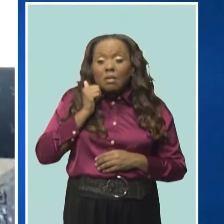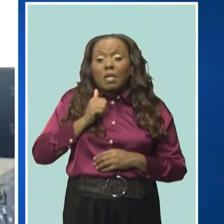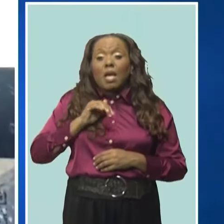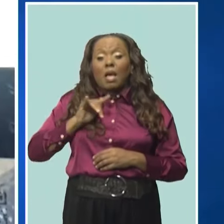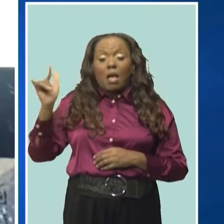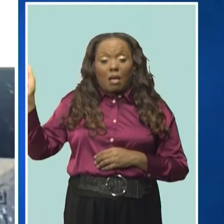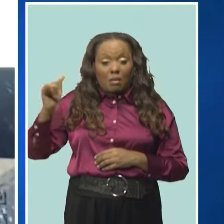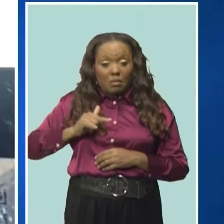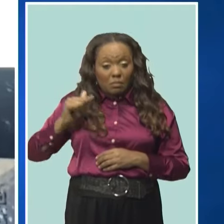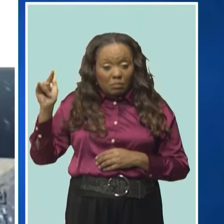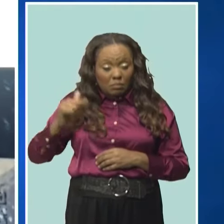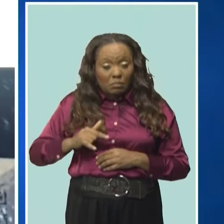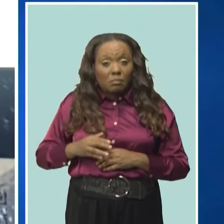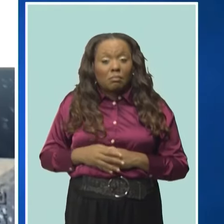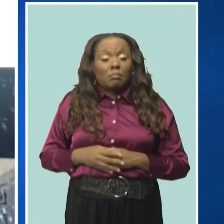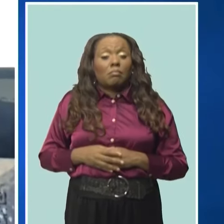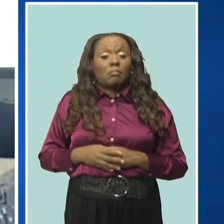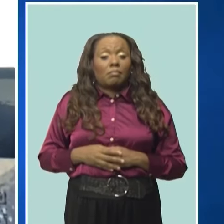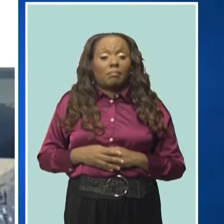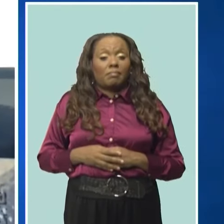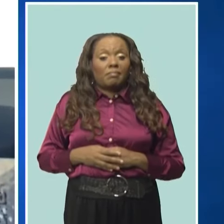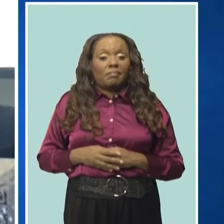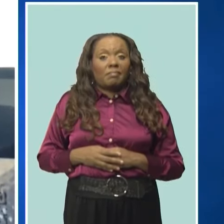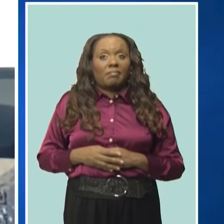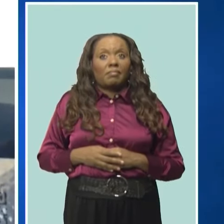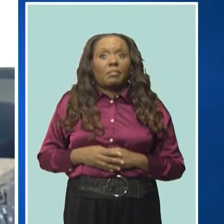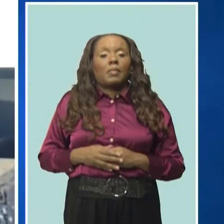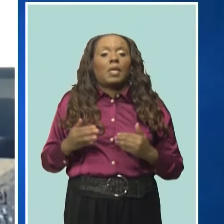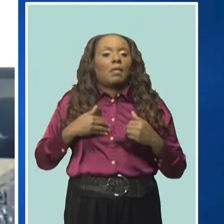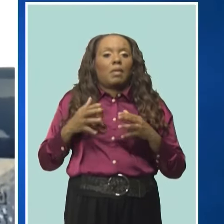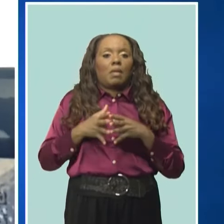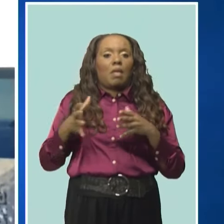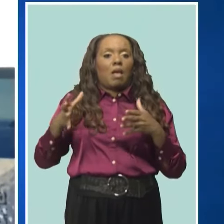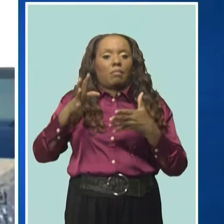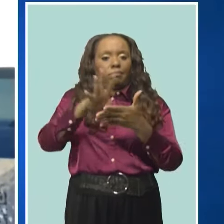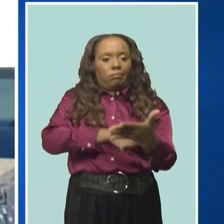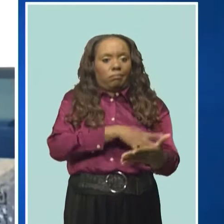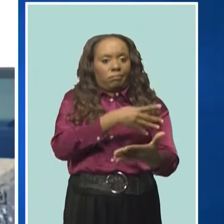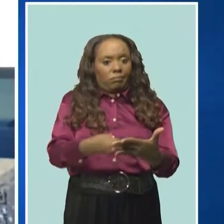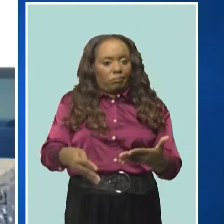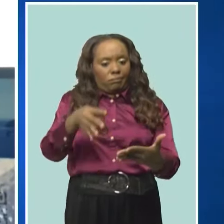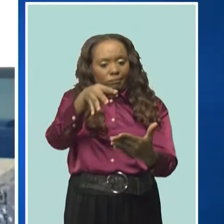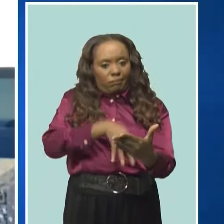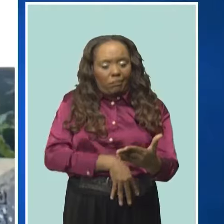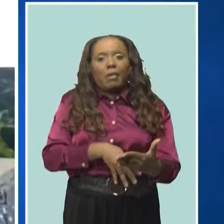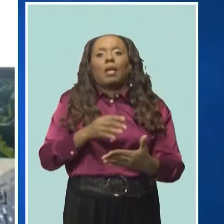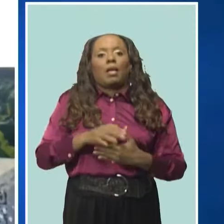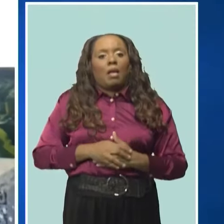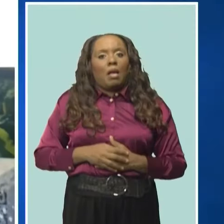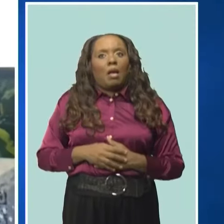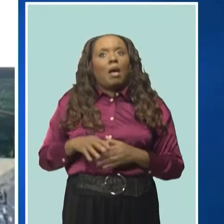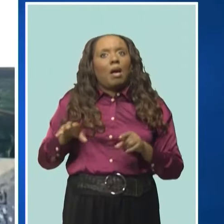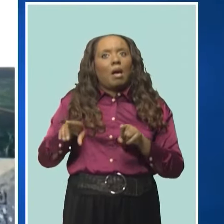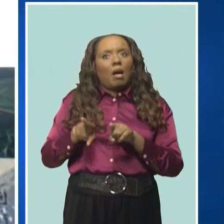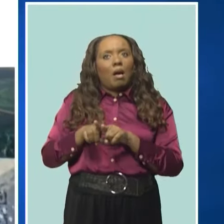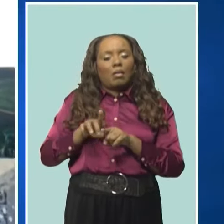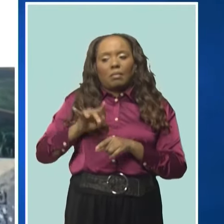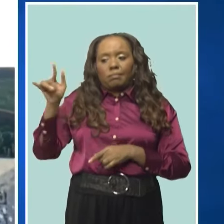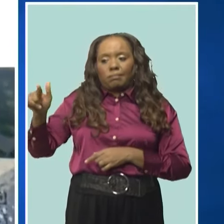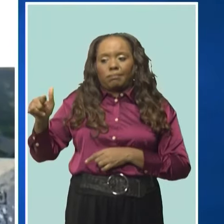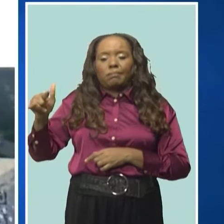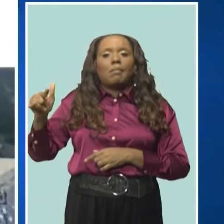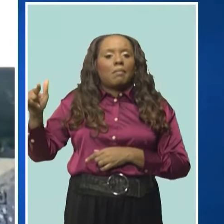Grenada. In fact, we have a multiple flight schedule between both islands, and we provide connectivity and flexibility for